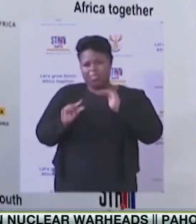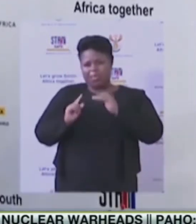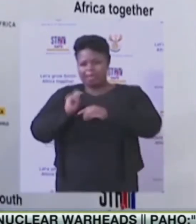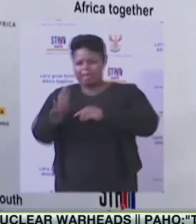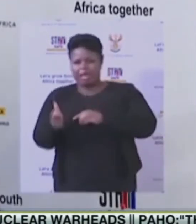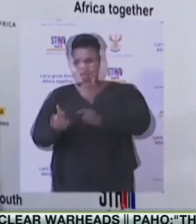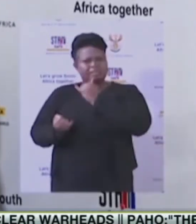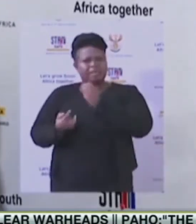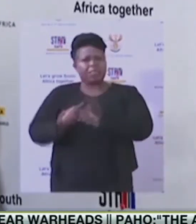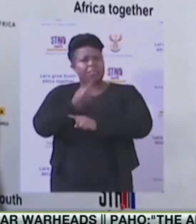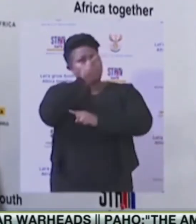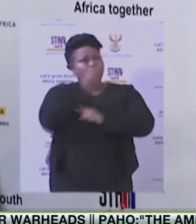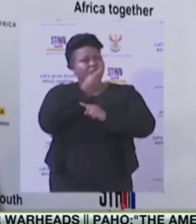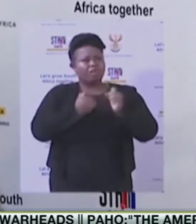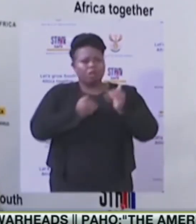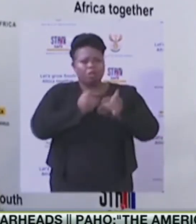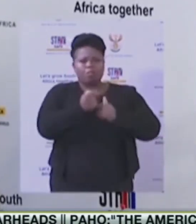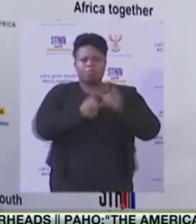claims.